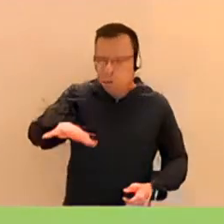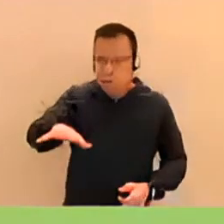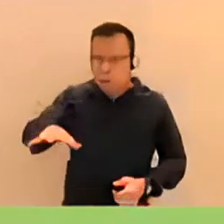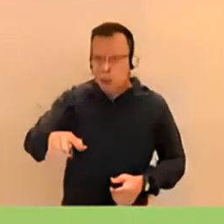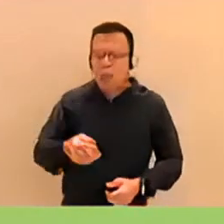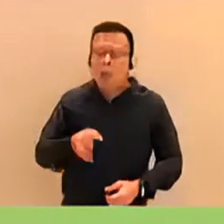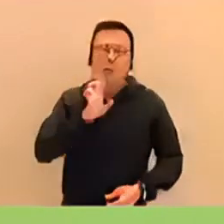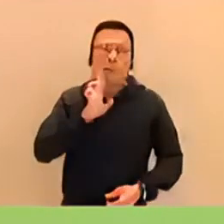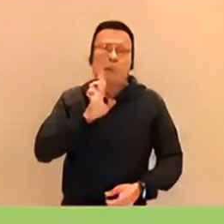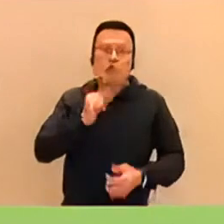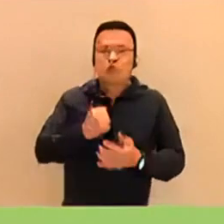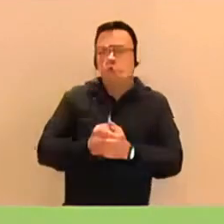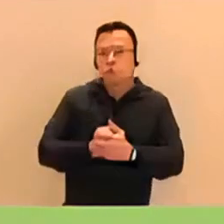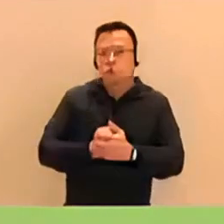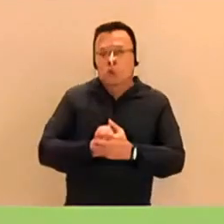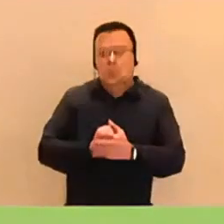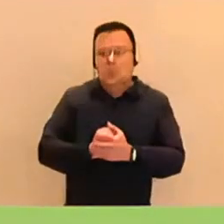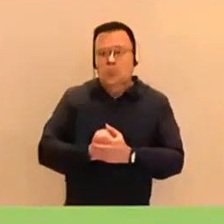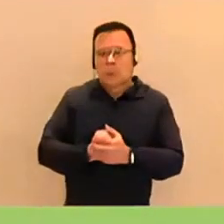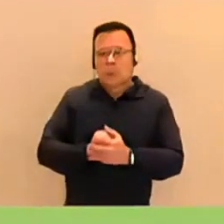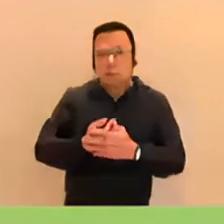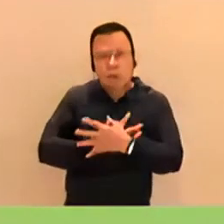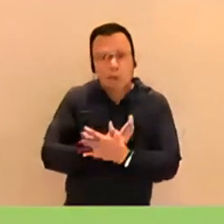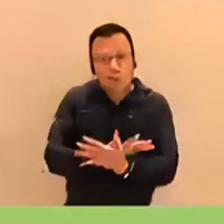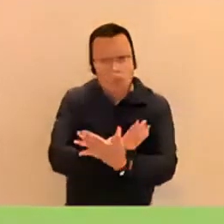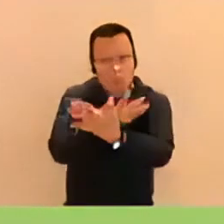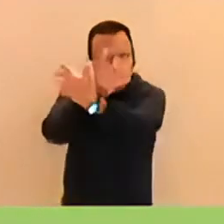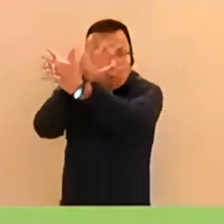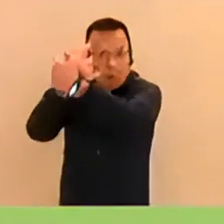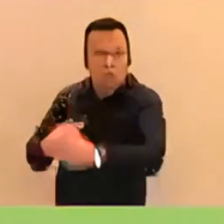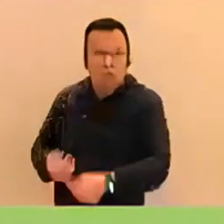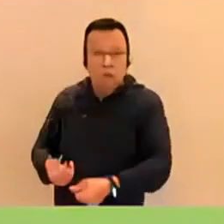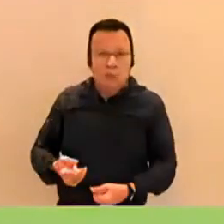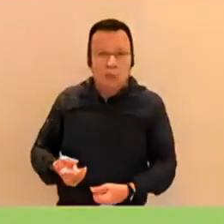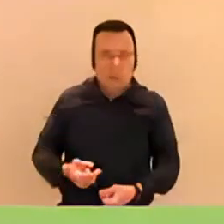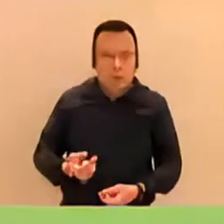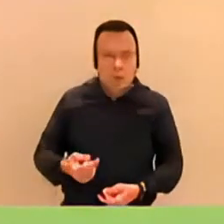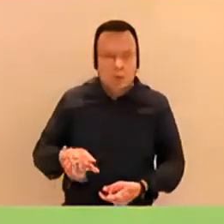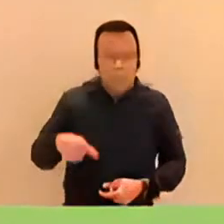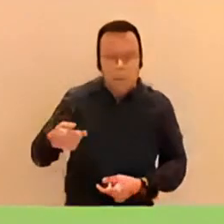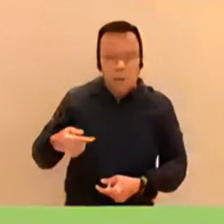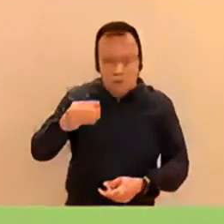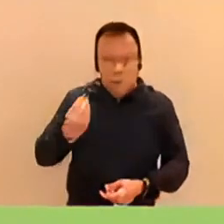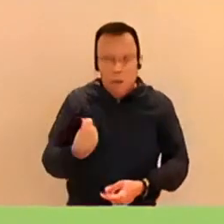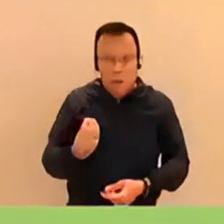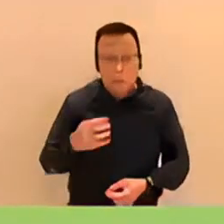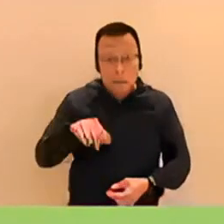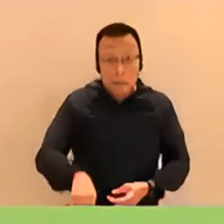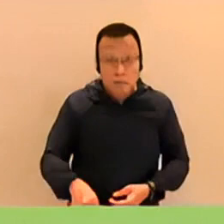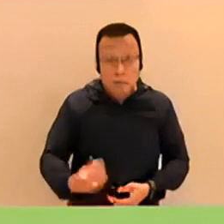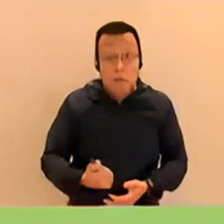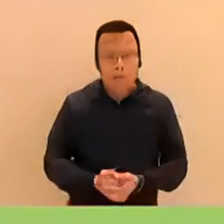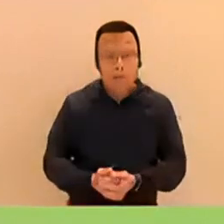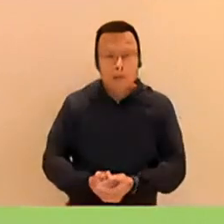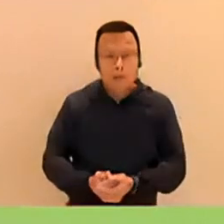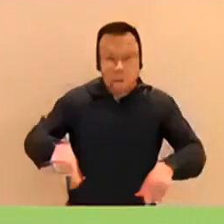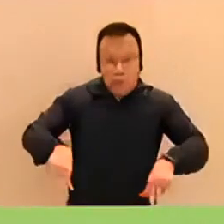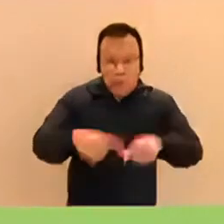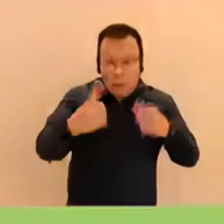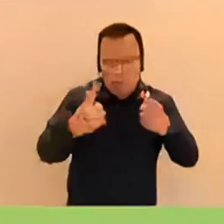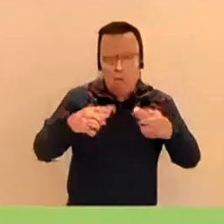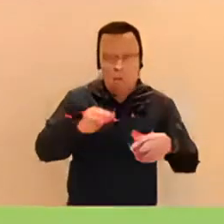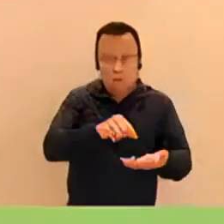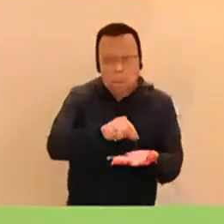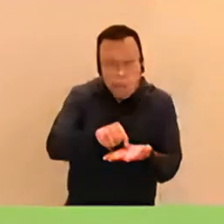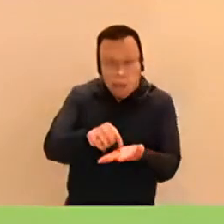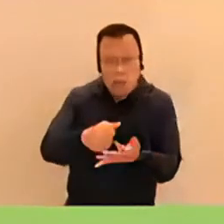paths, wetlands, and woodland habitats. Second, we will provide continuous landscape for habitat